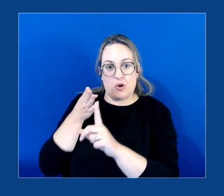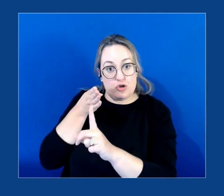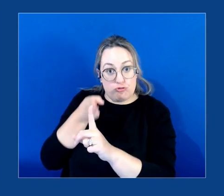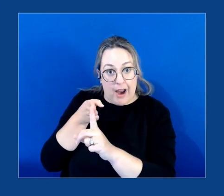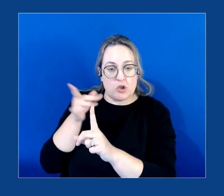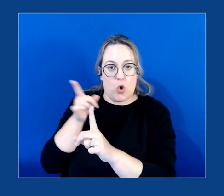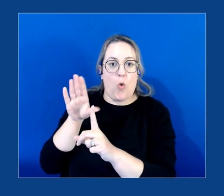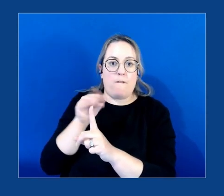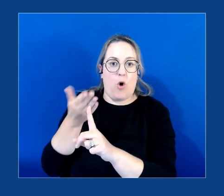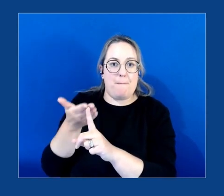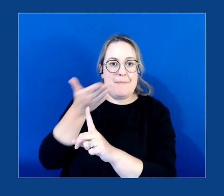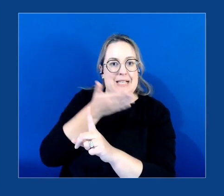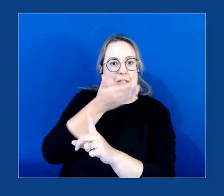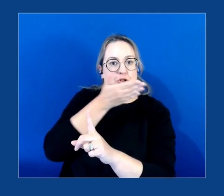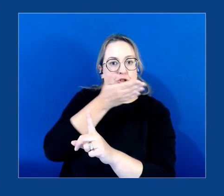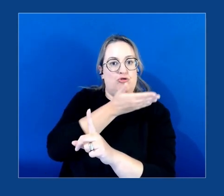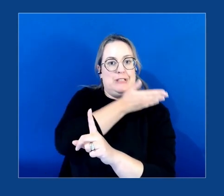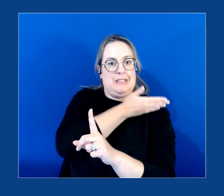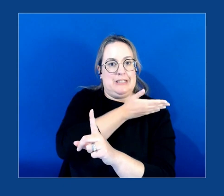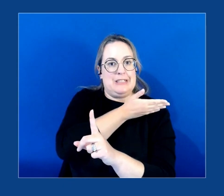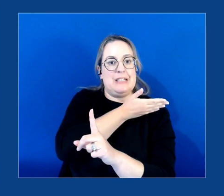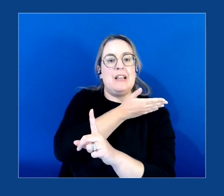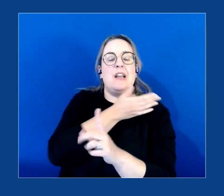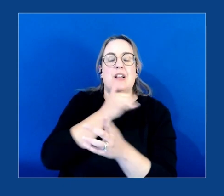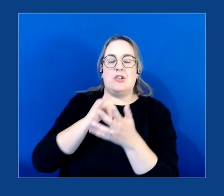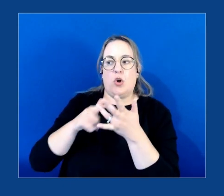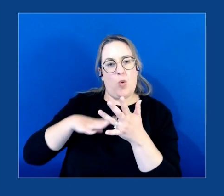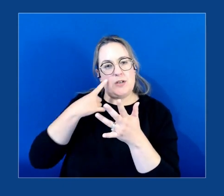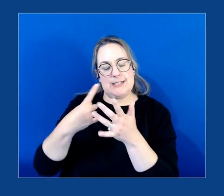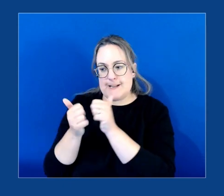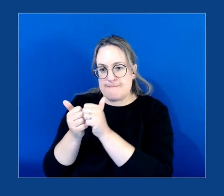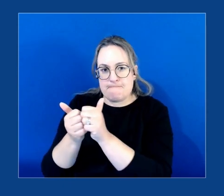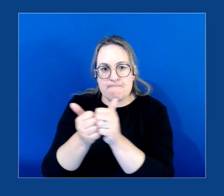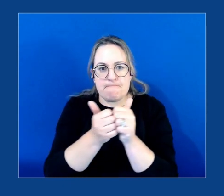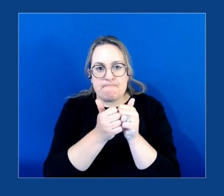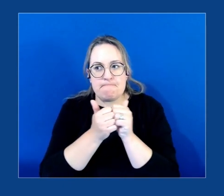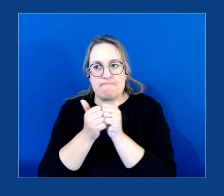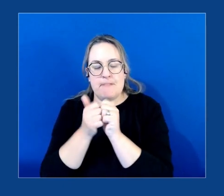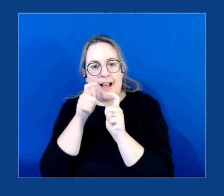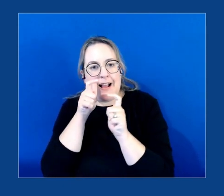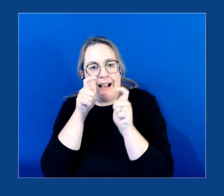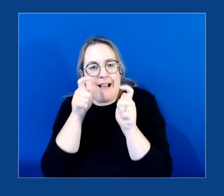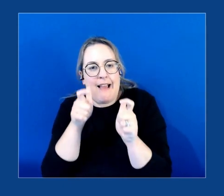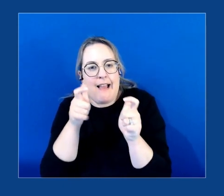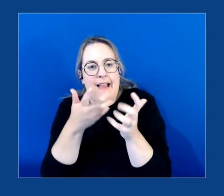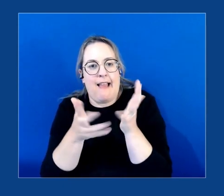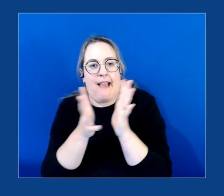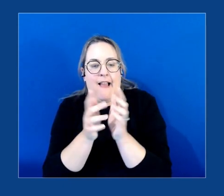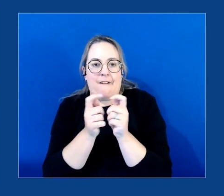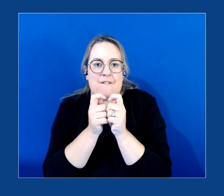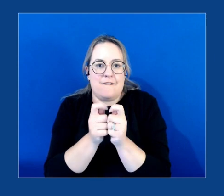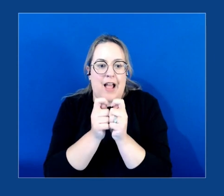I'd love to see us continue to work and work more towards centering this notion of care in the way we construct and value research in